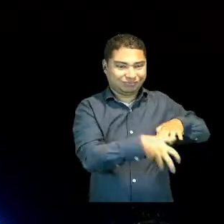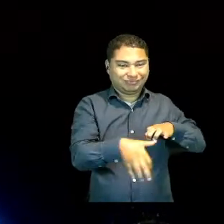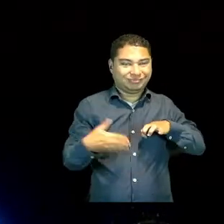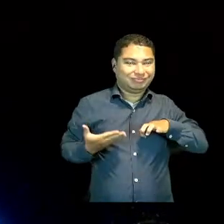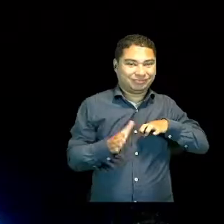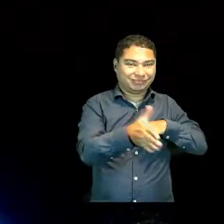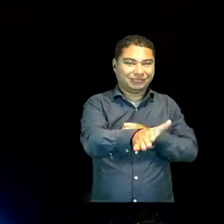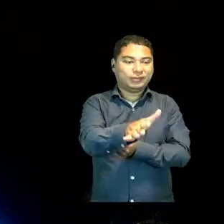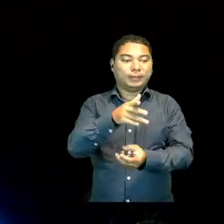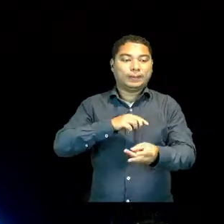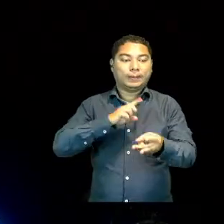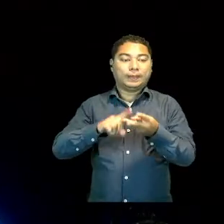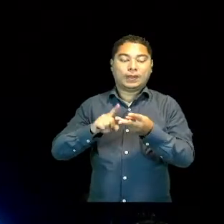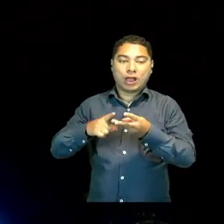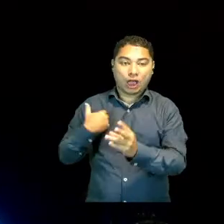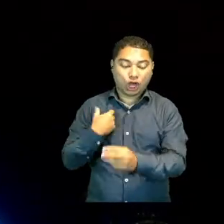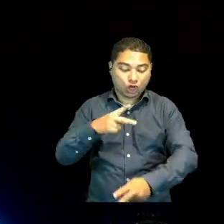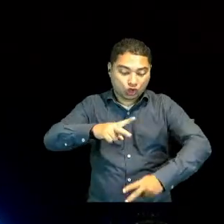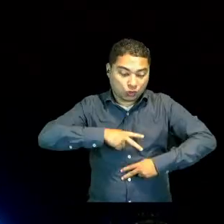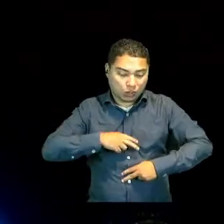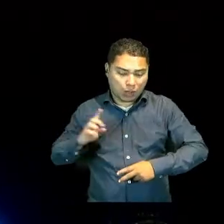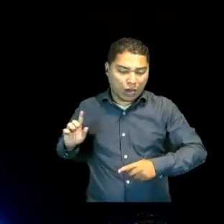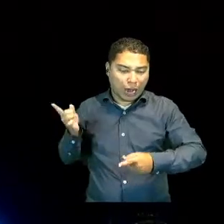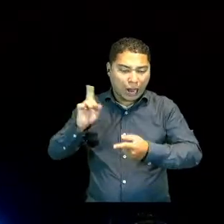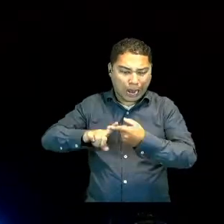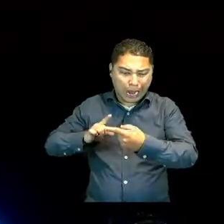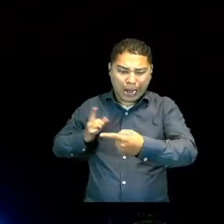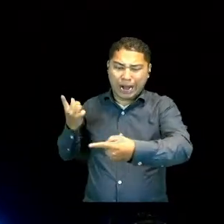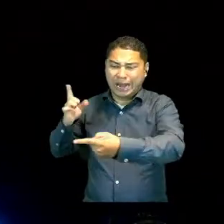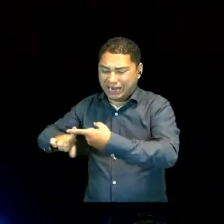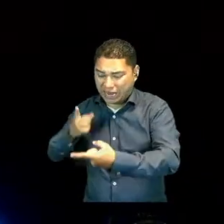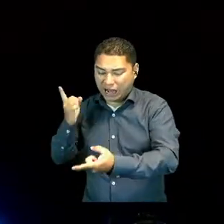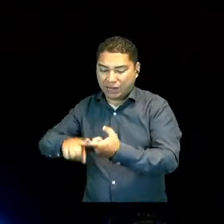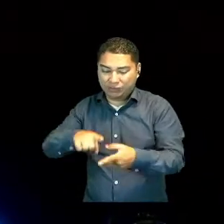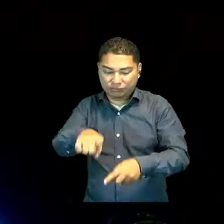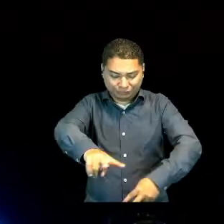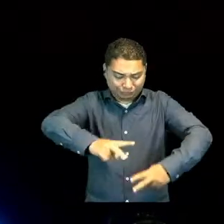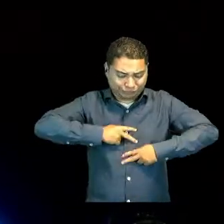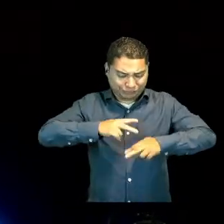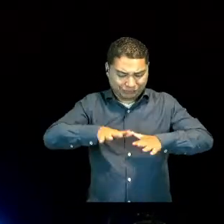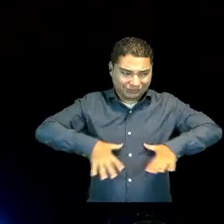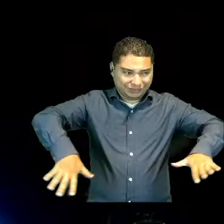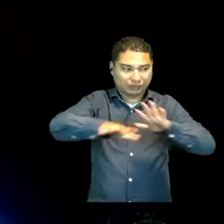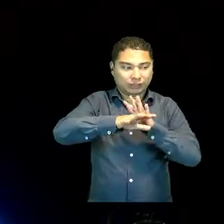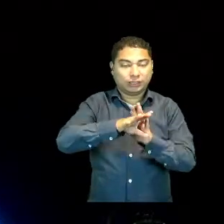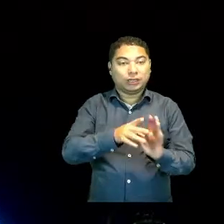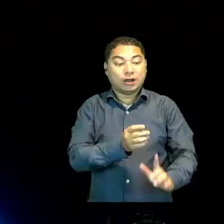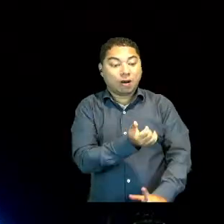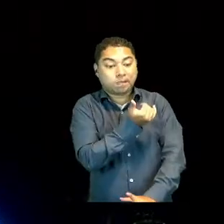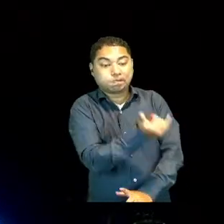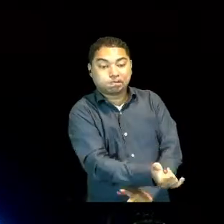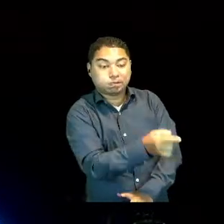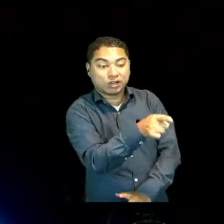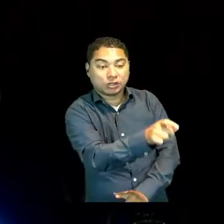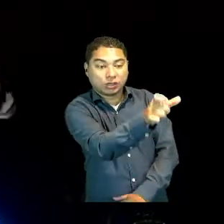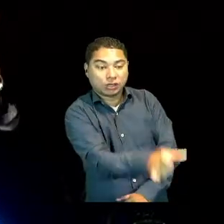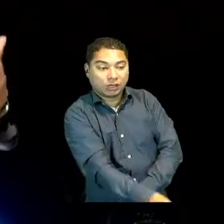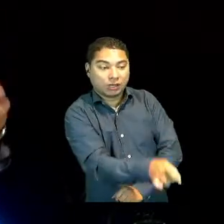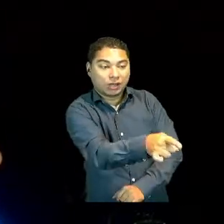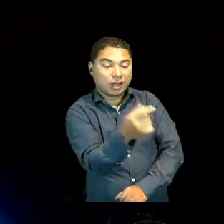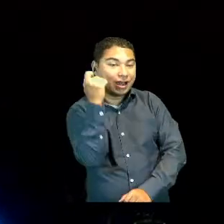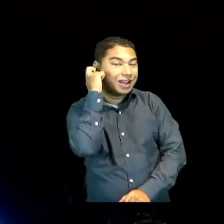that she is the incarnation of Black women's impulse to